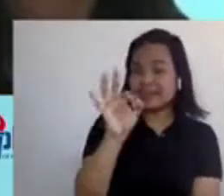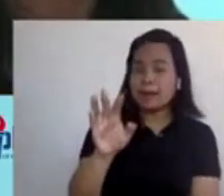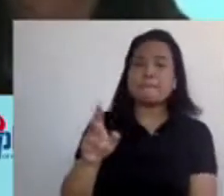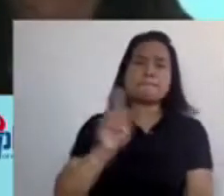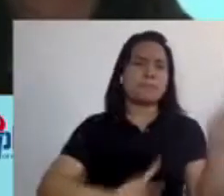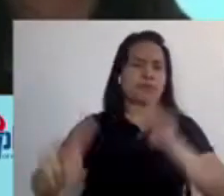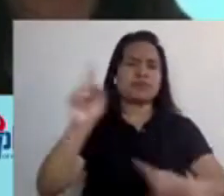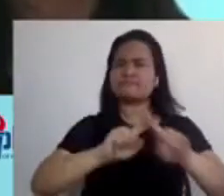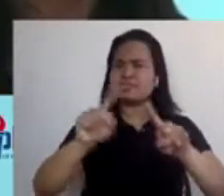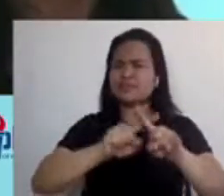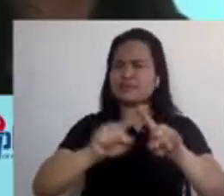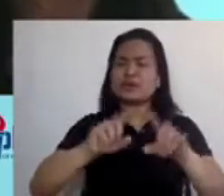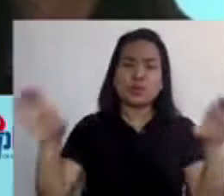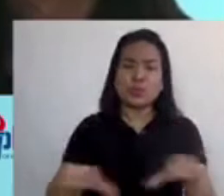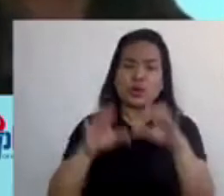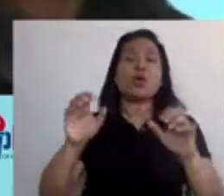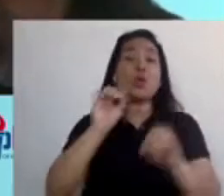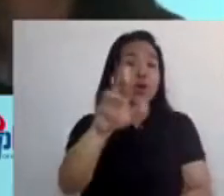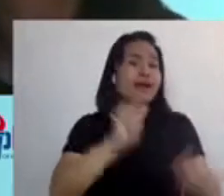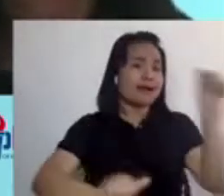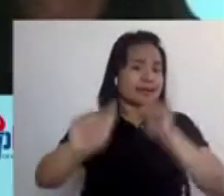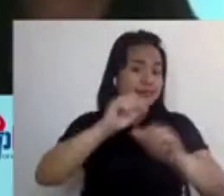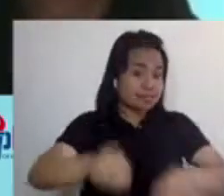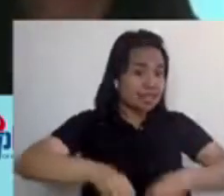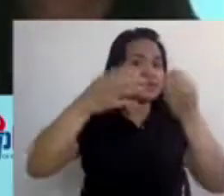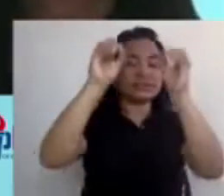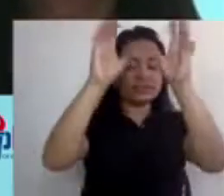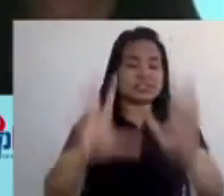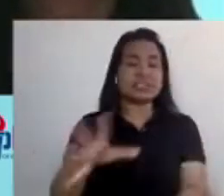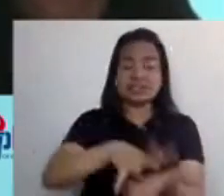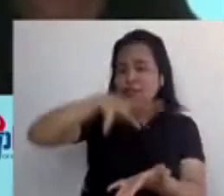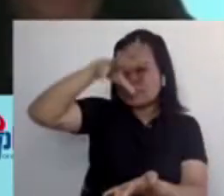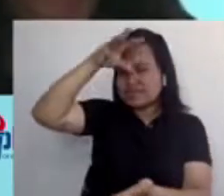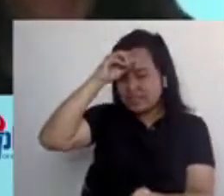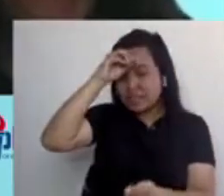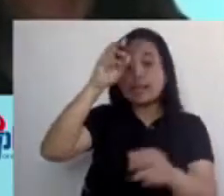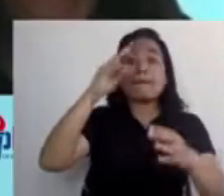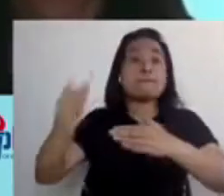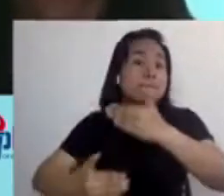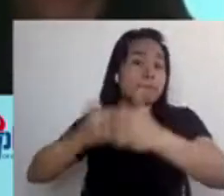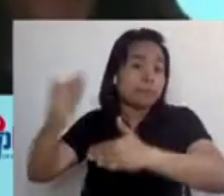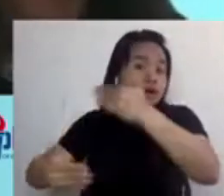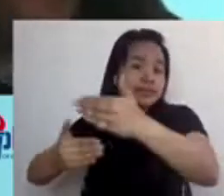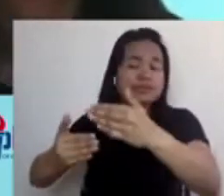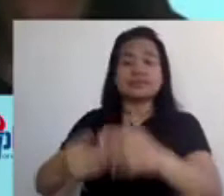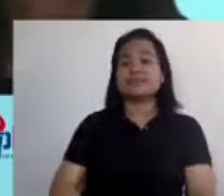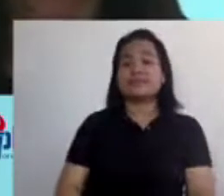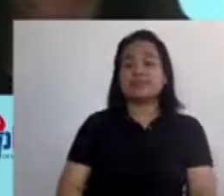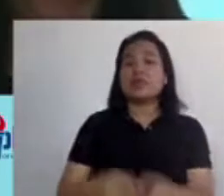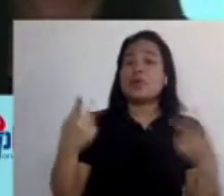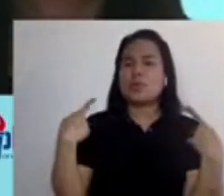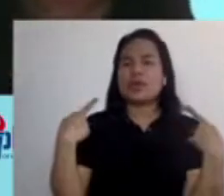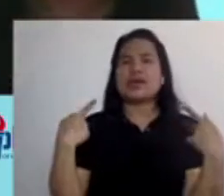that contribute to the teaching and learning process. You have here another laundry list of MOVs that you